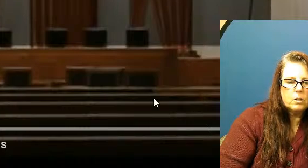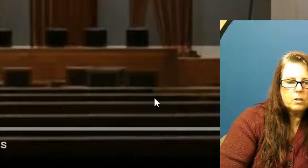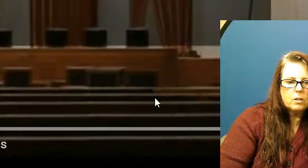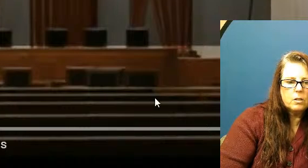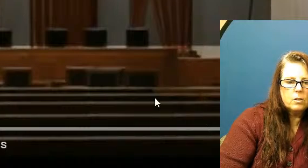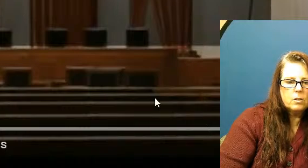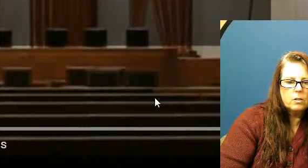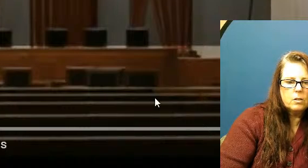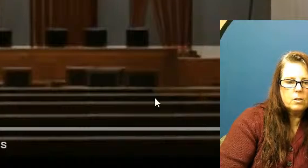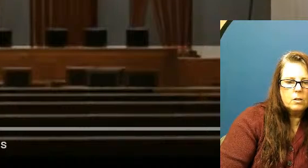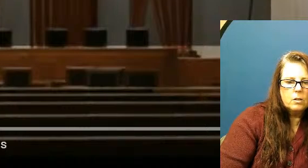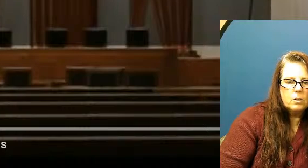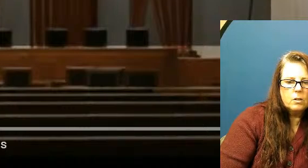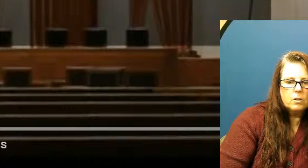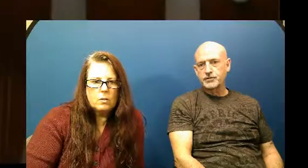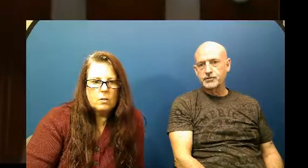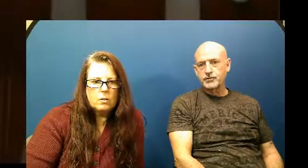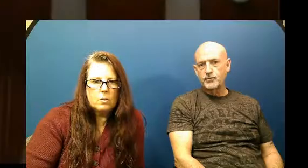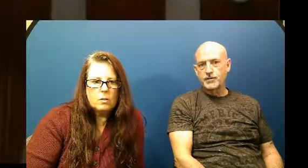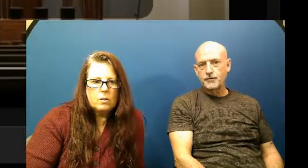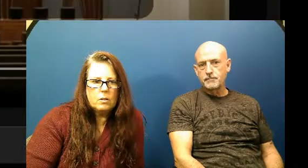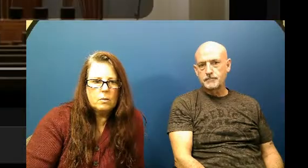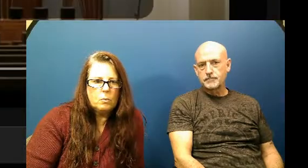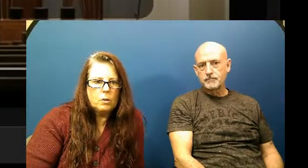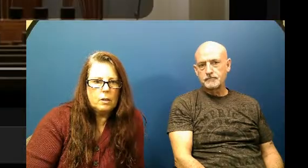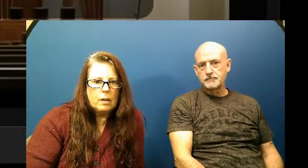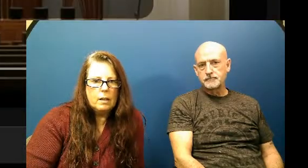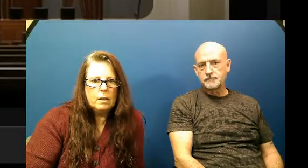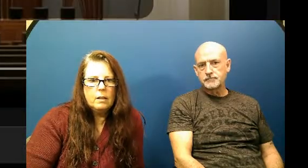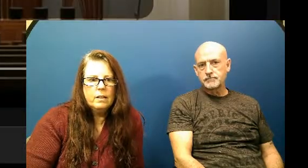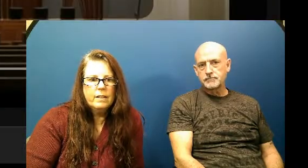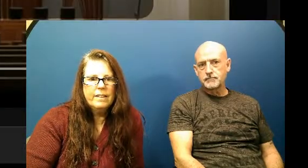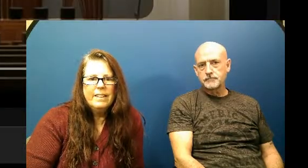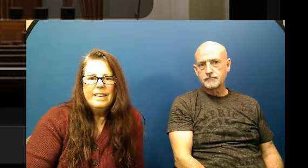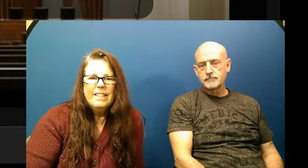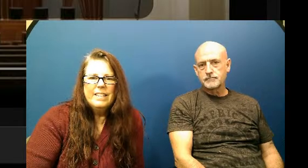us. Put us in a window. We're in that.